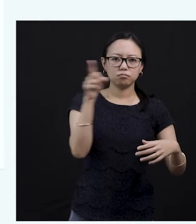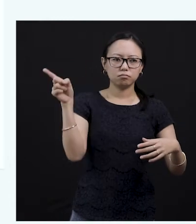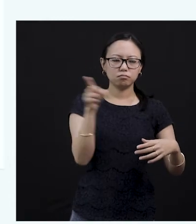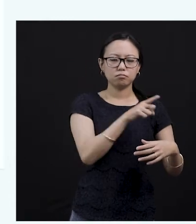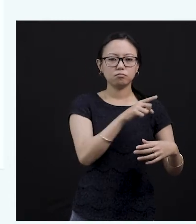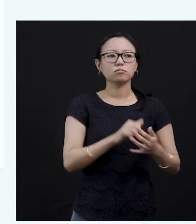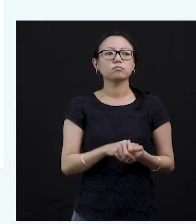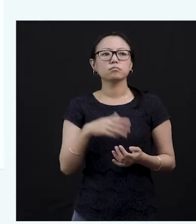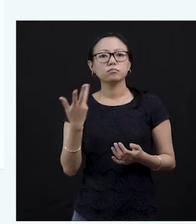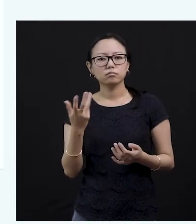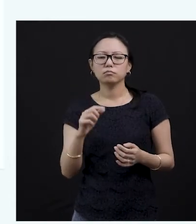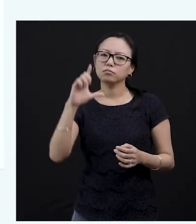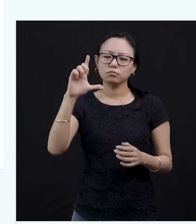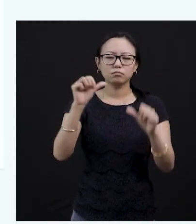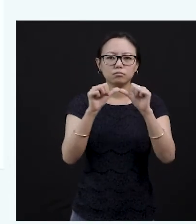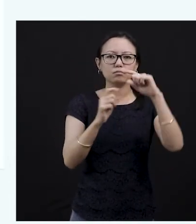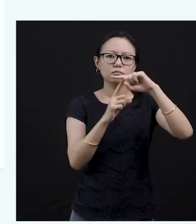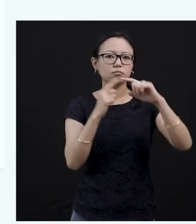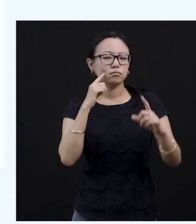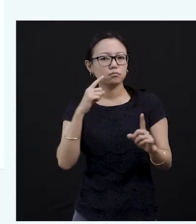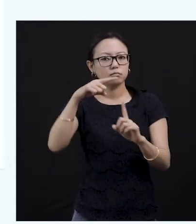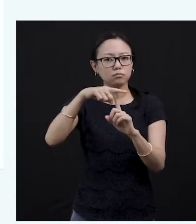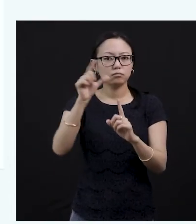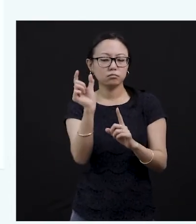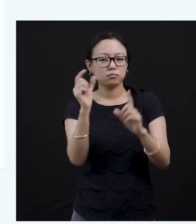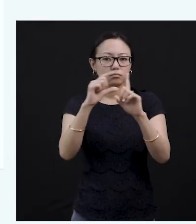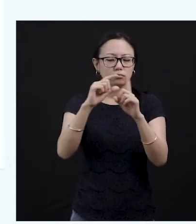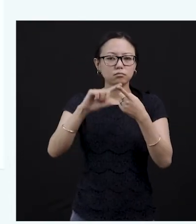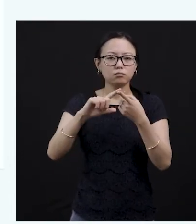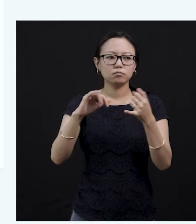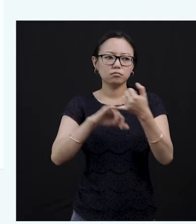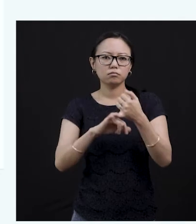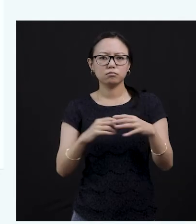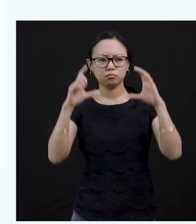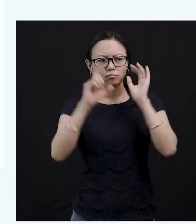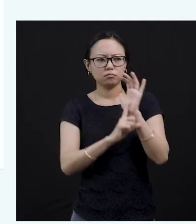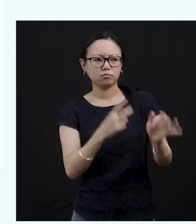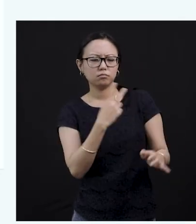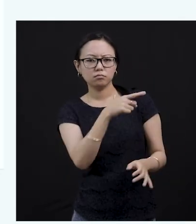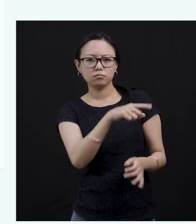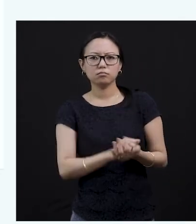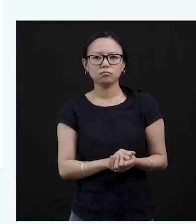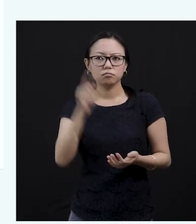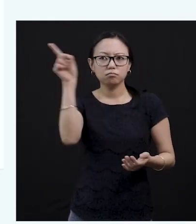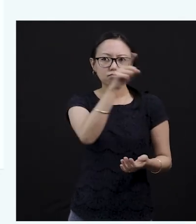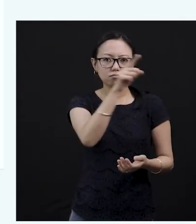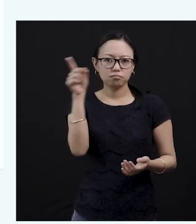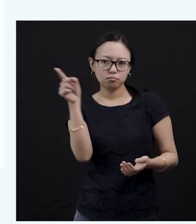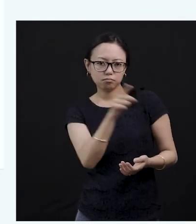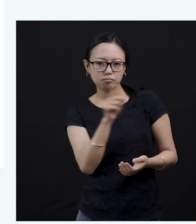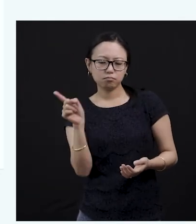lines of latitude, okay? See here, these are the lines of latitude. So the line